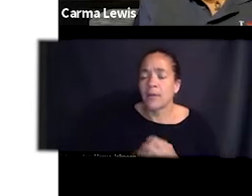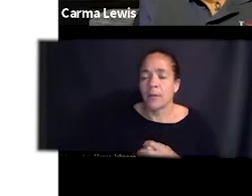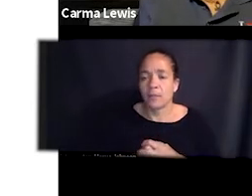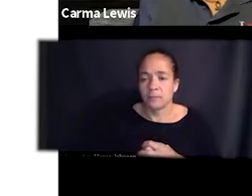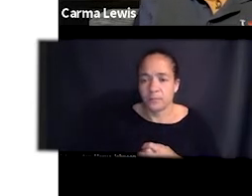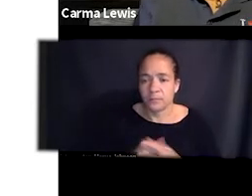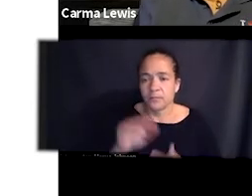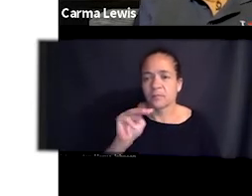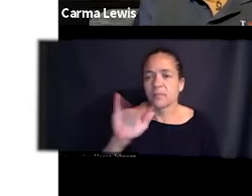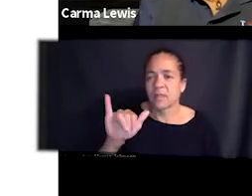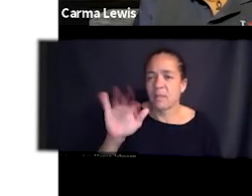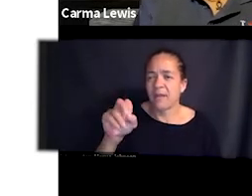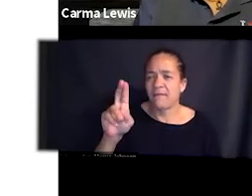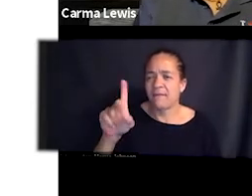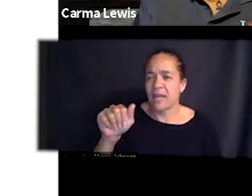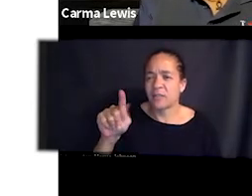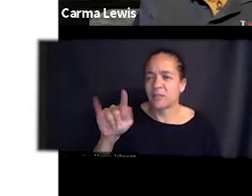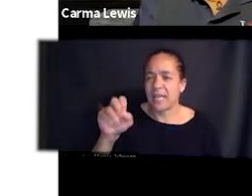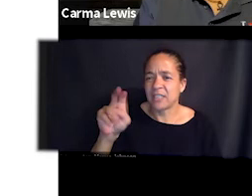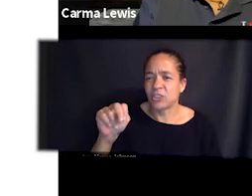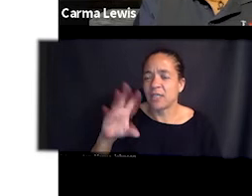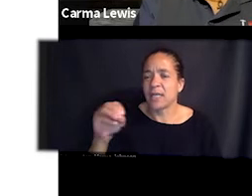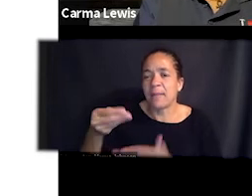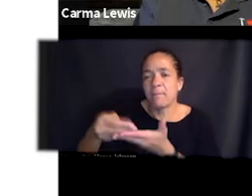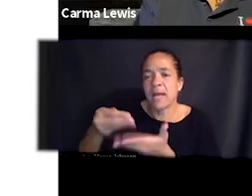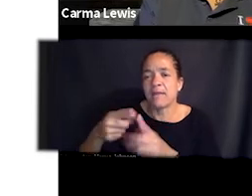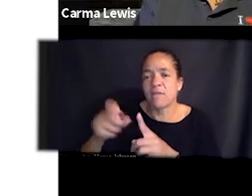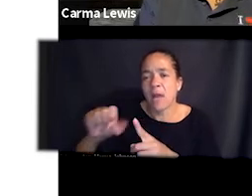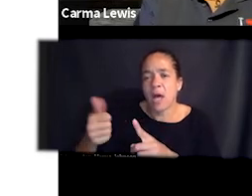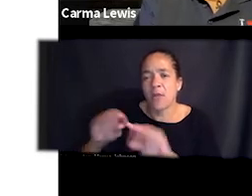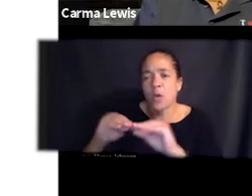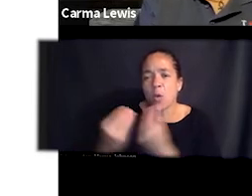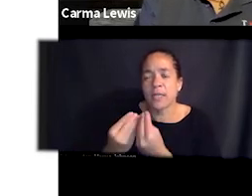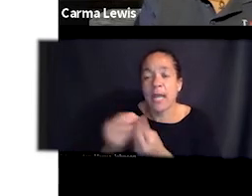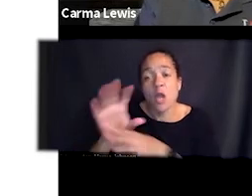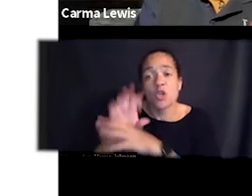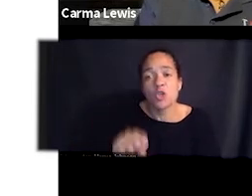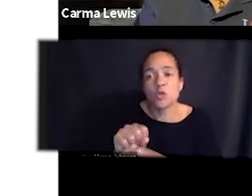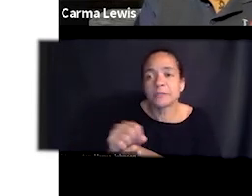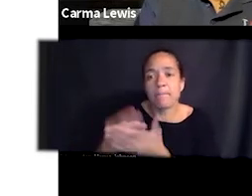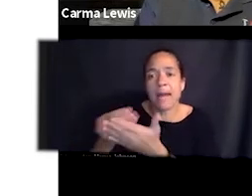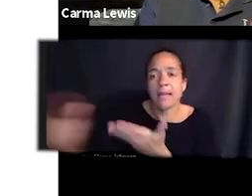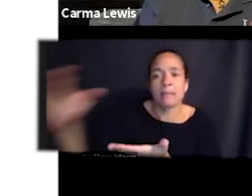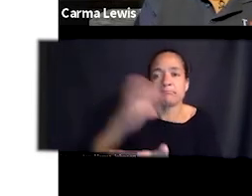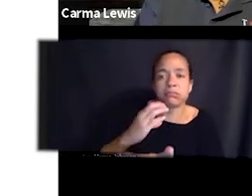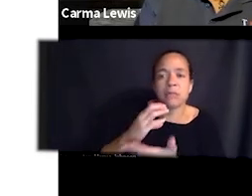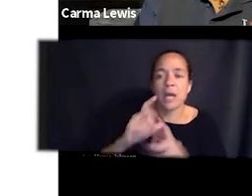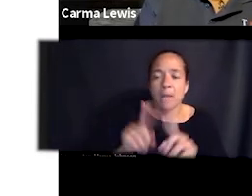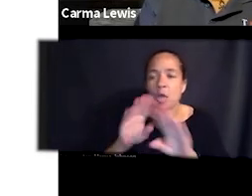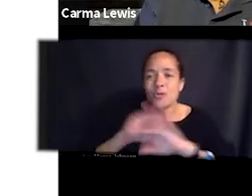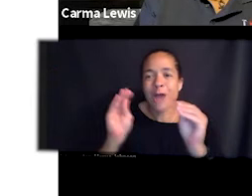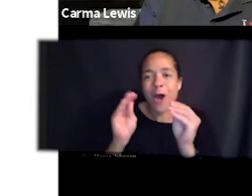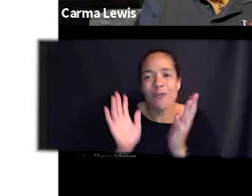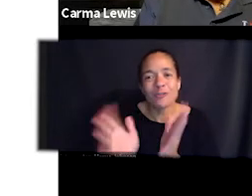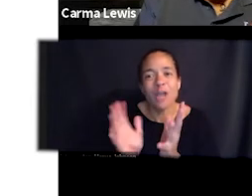funding services through other organizations and never really communicating with the residents. And so this was